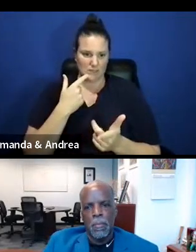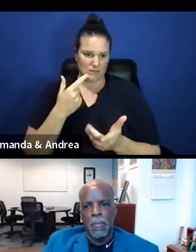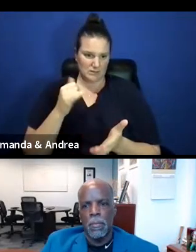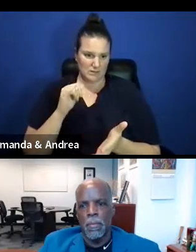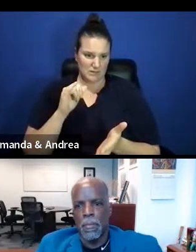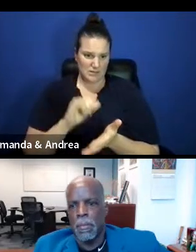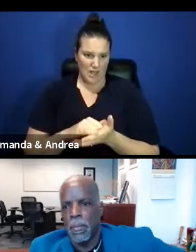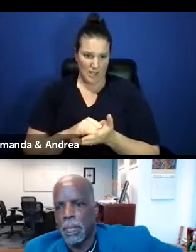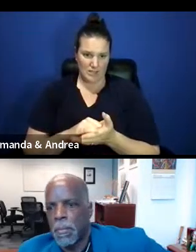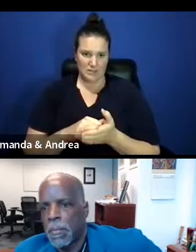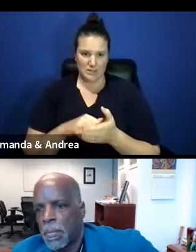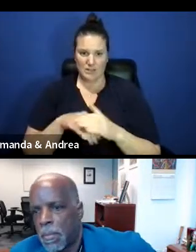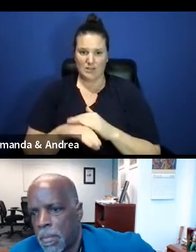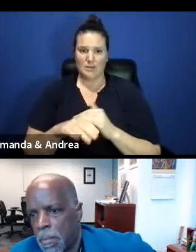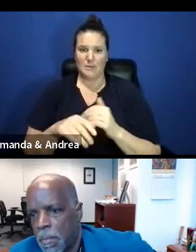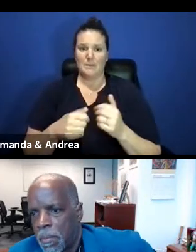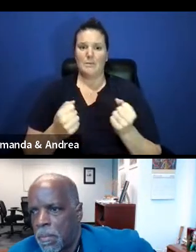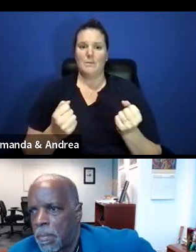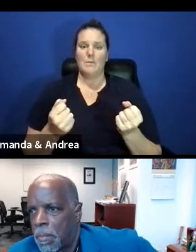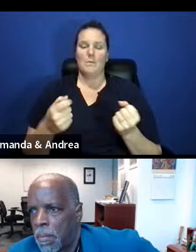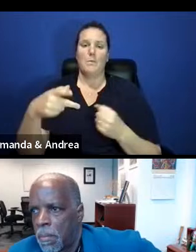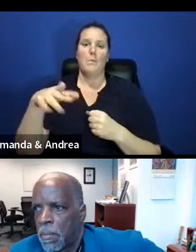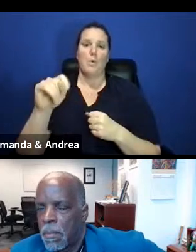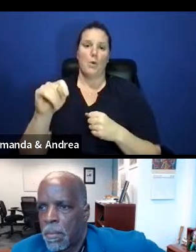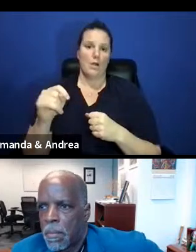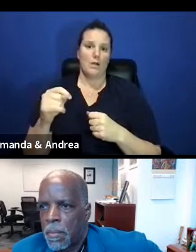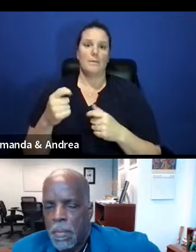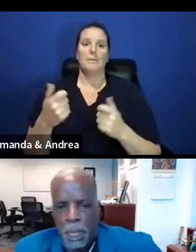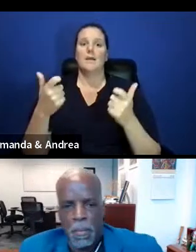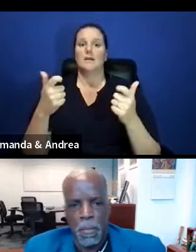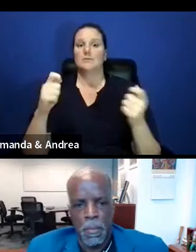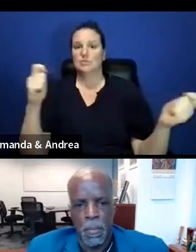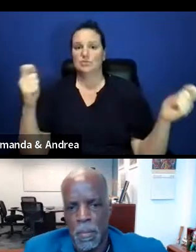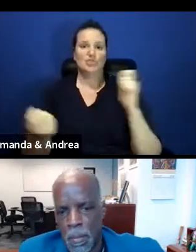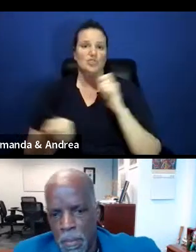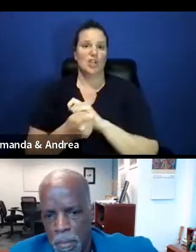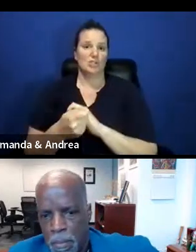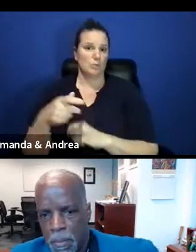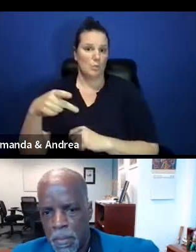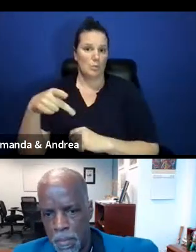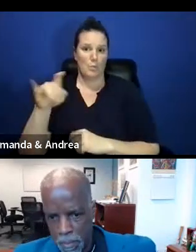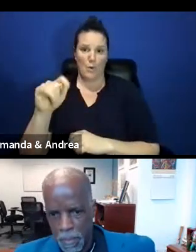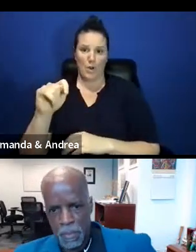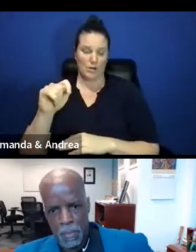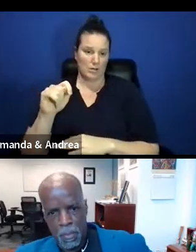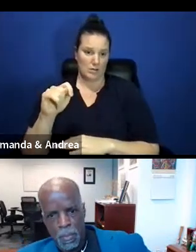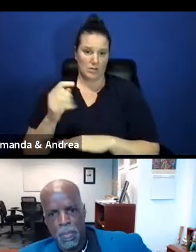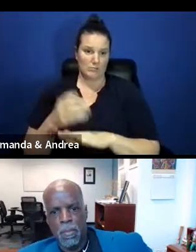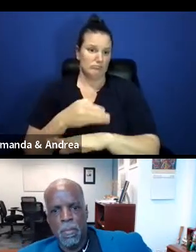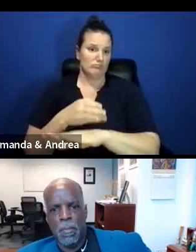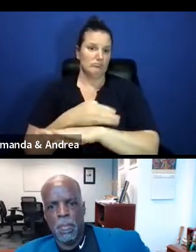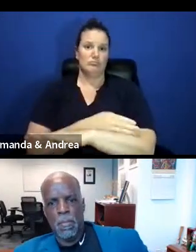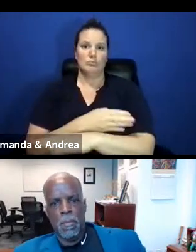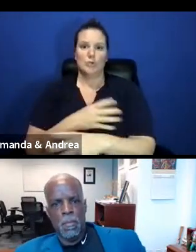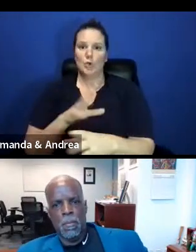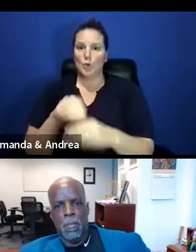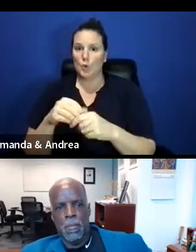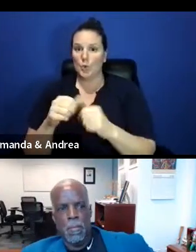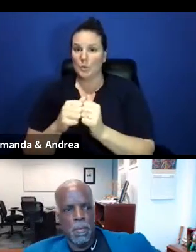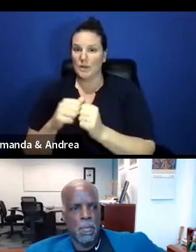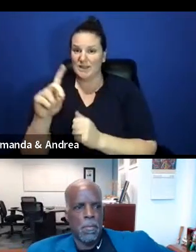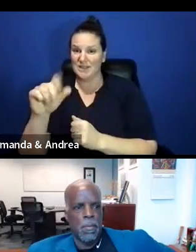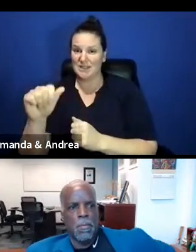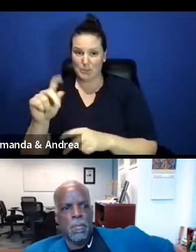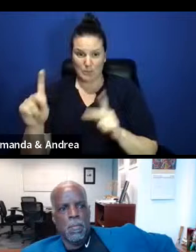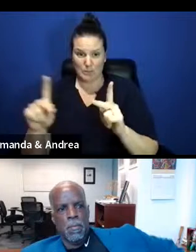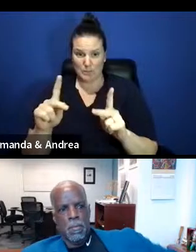into this big multi-year, multi-billion-dollar renovation of the airport. What are you doing to include the needs of disabled people